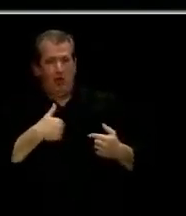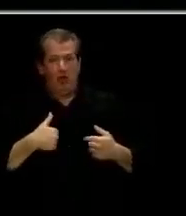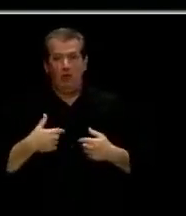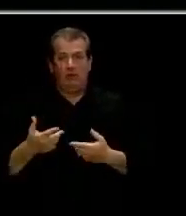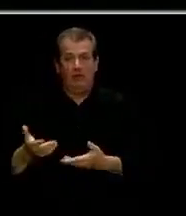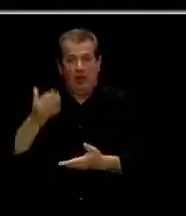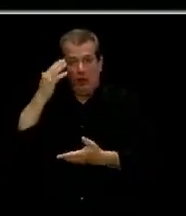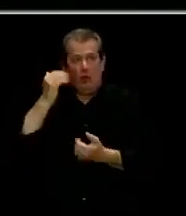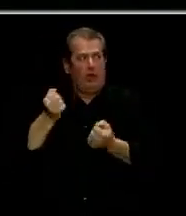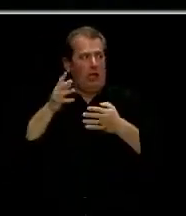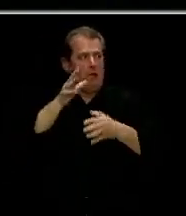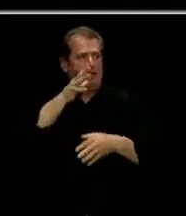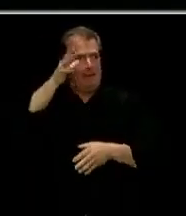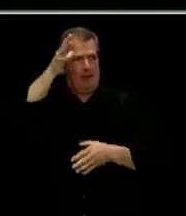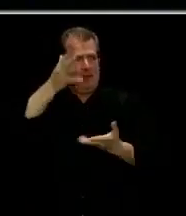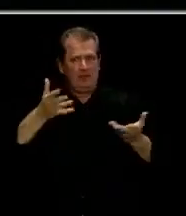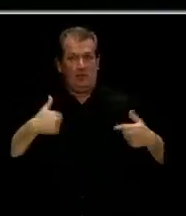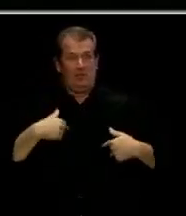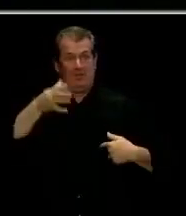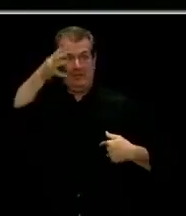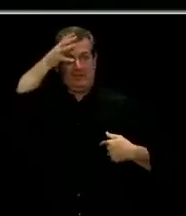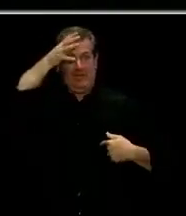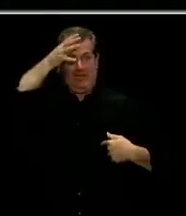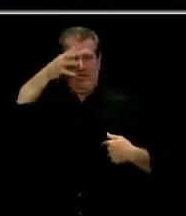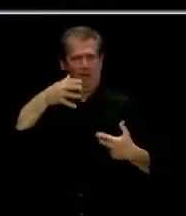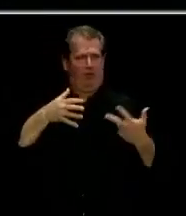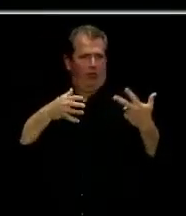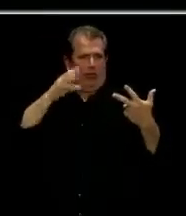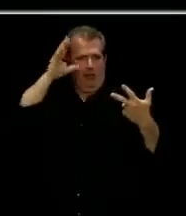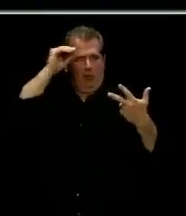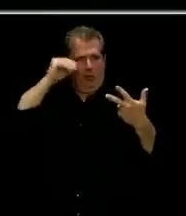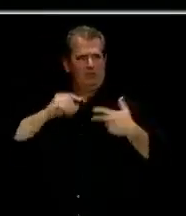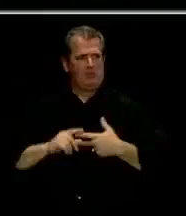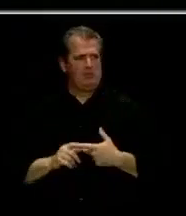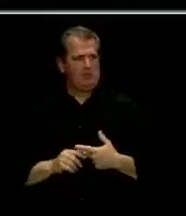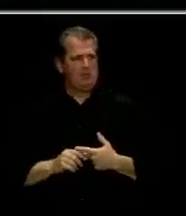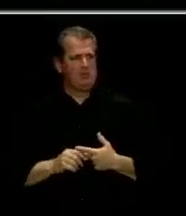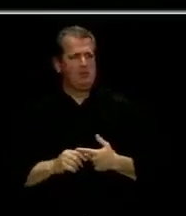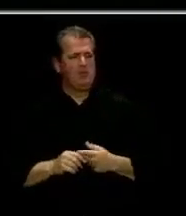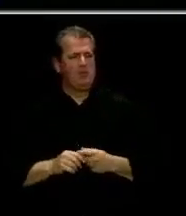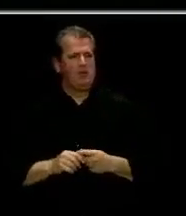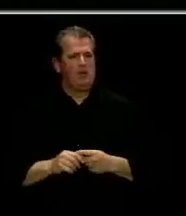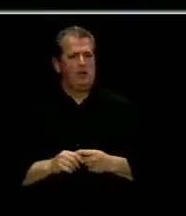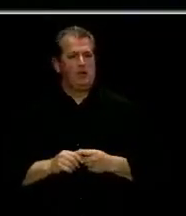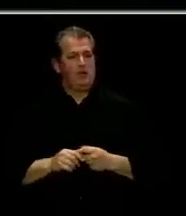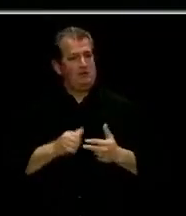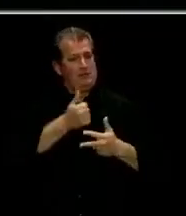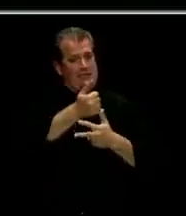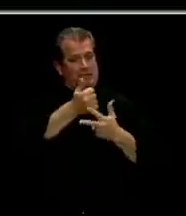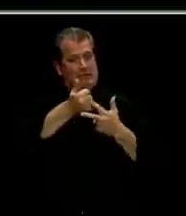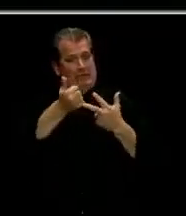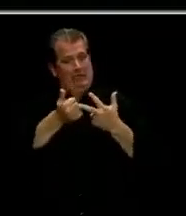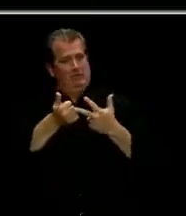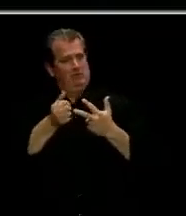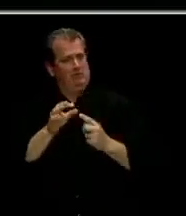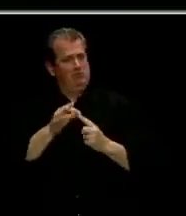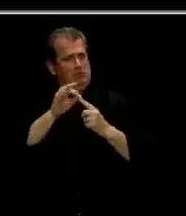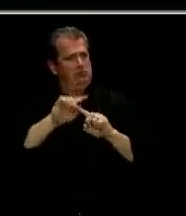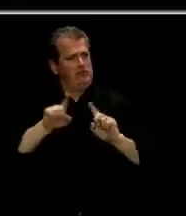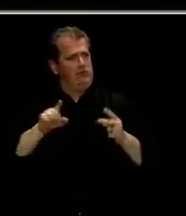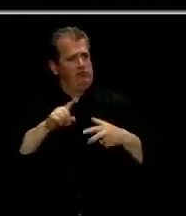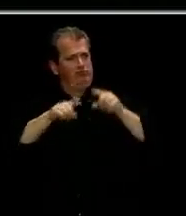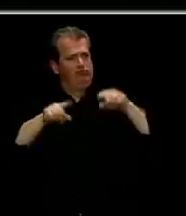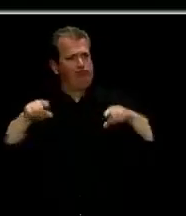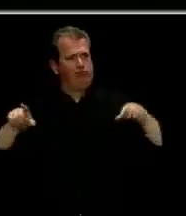have a lot of parents up here. I'm a dad of three boys, and every child is unique and different